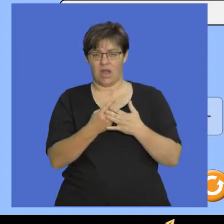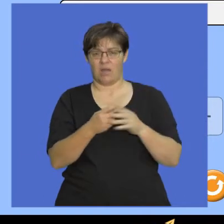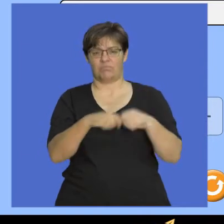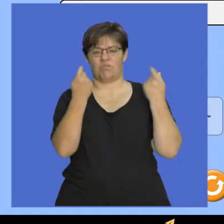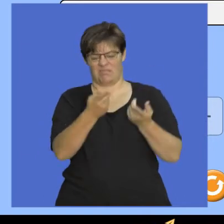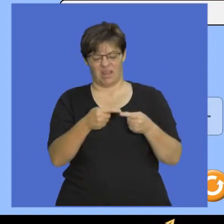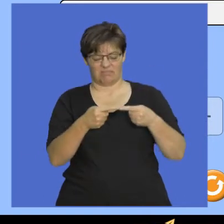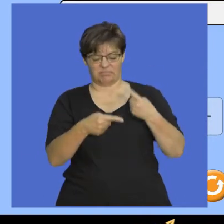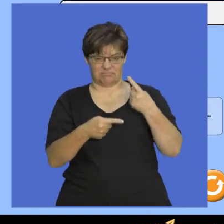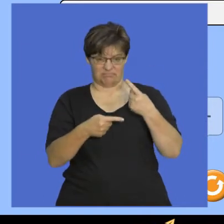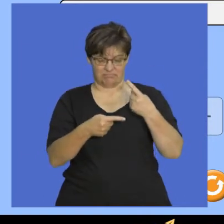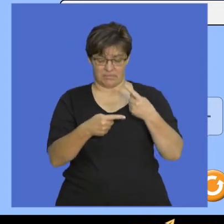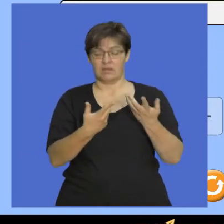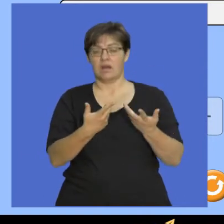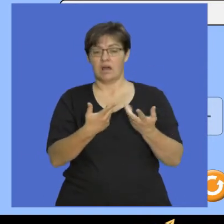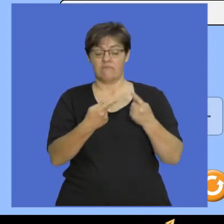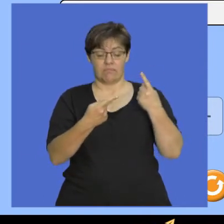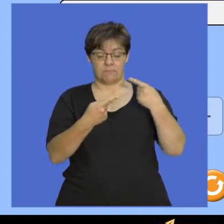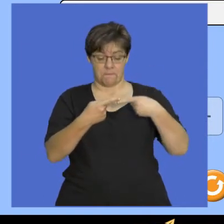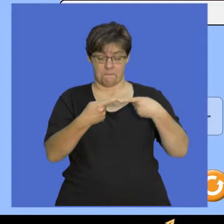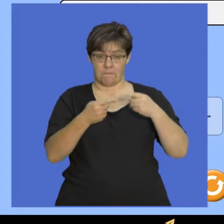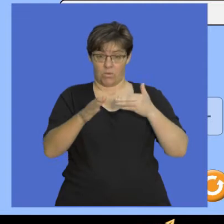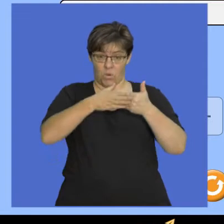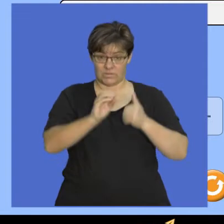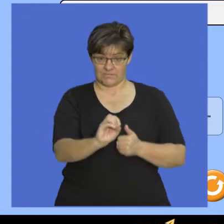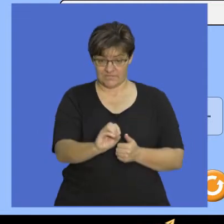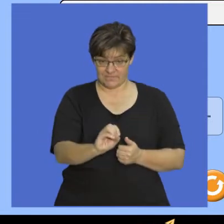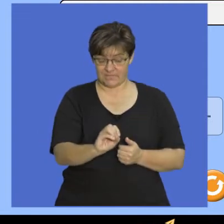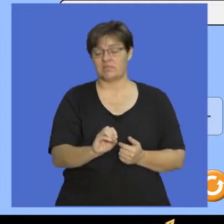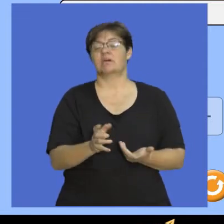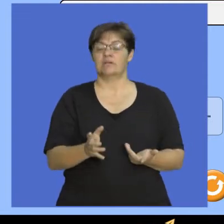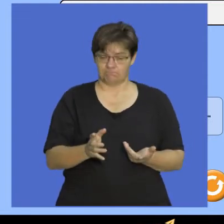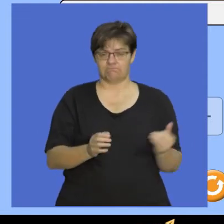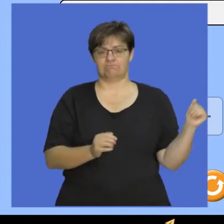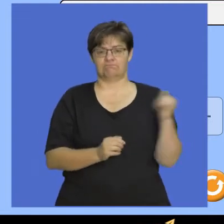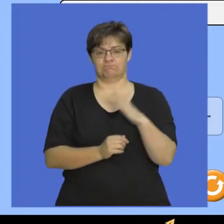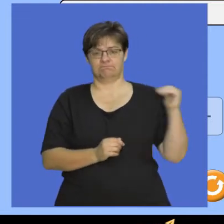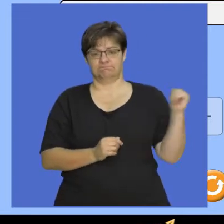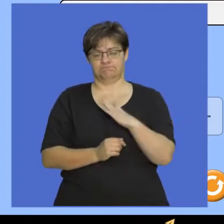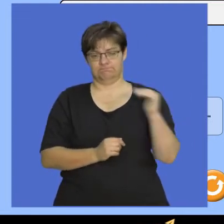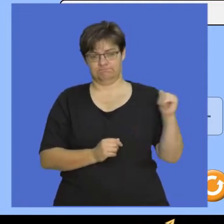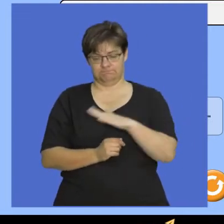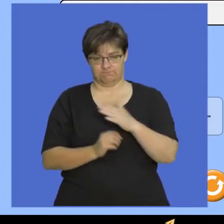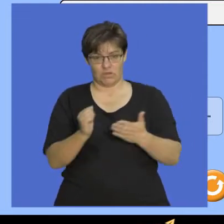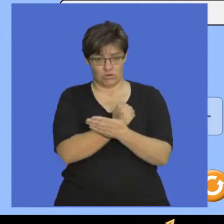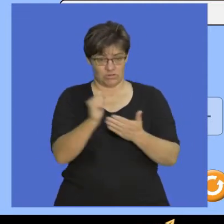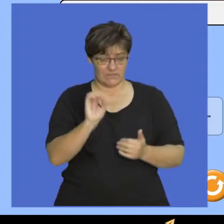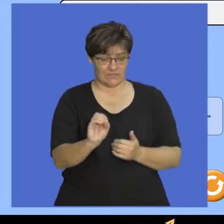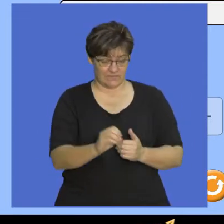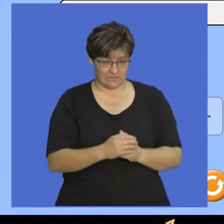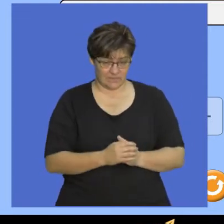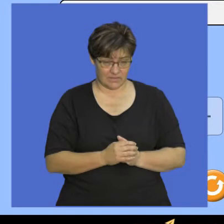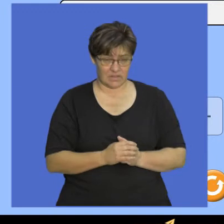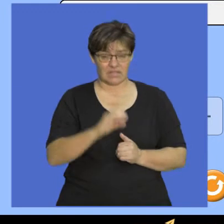is open. But the moment we close the switch, there is current that is registered in the